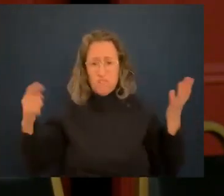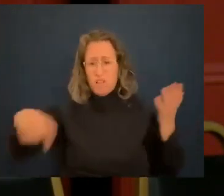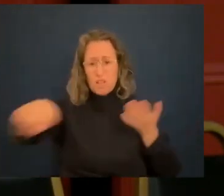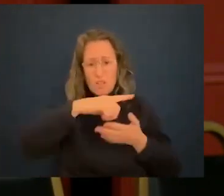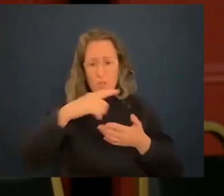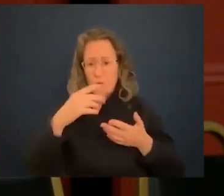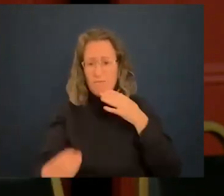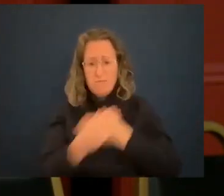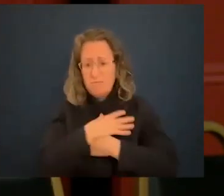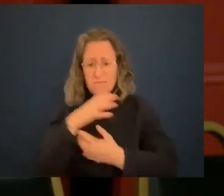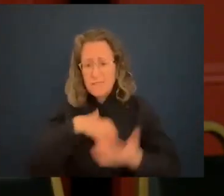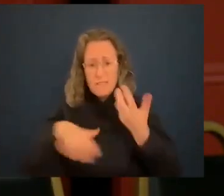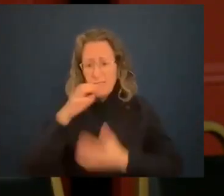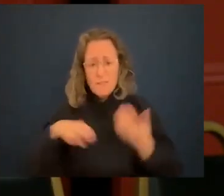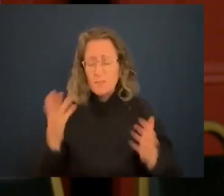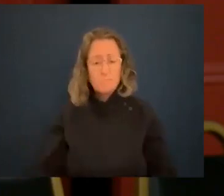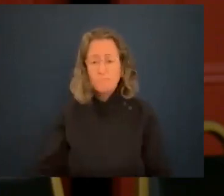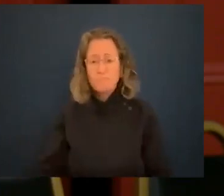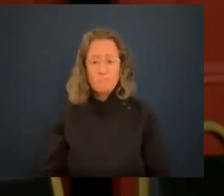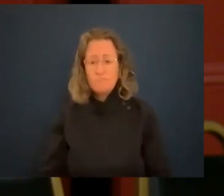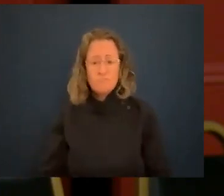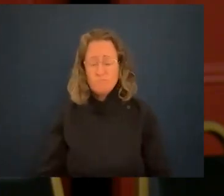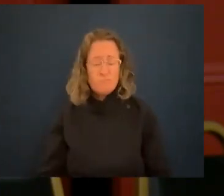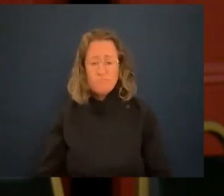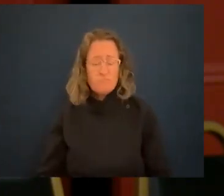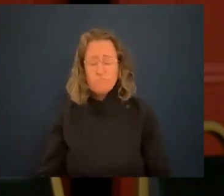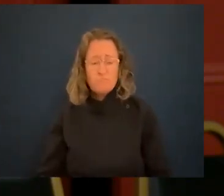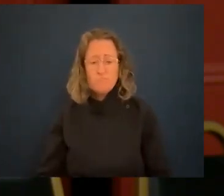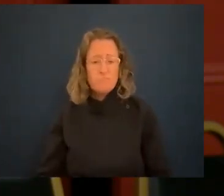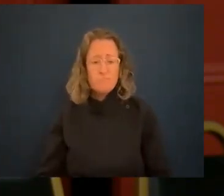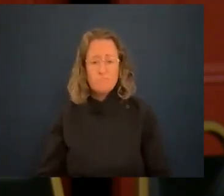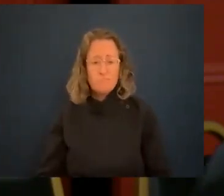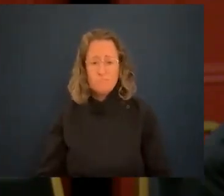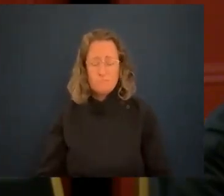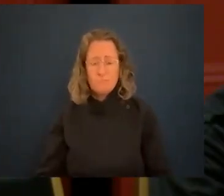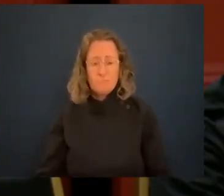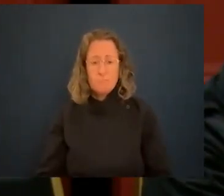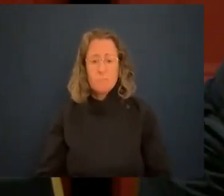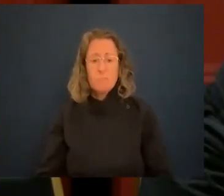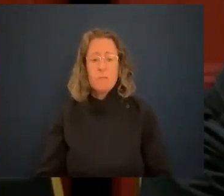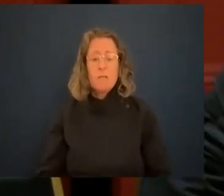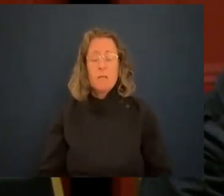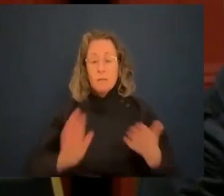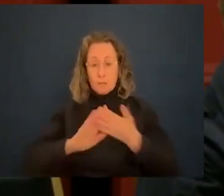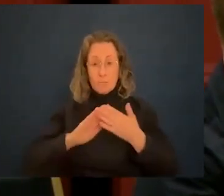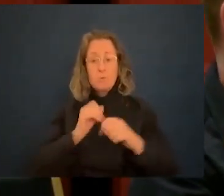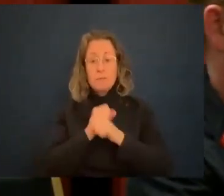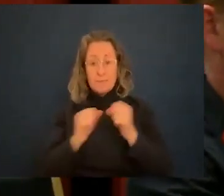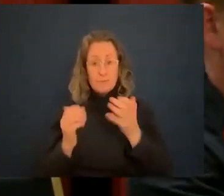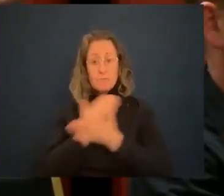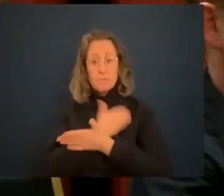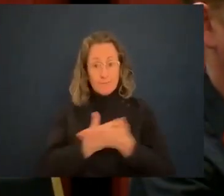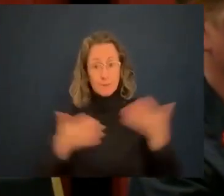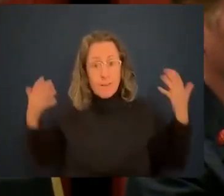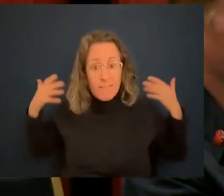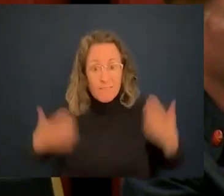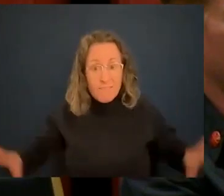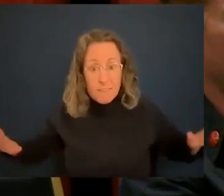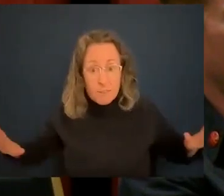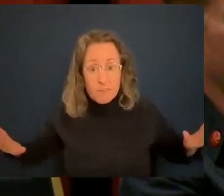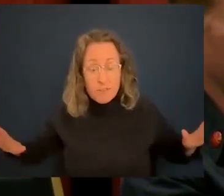all right I have to feel that this this review took place was voted on